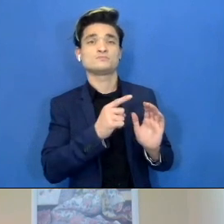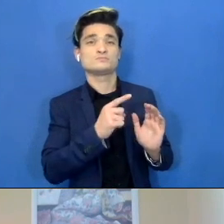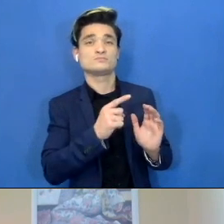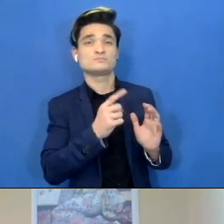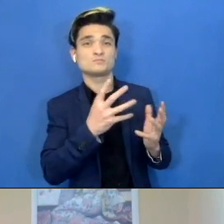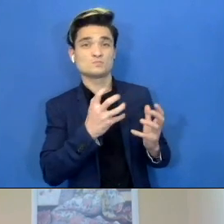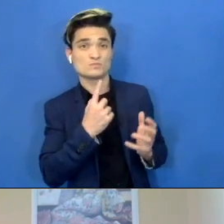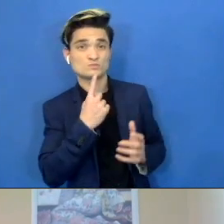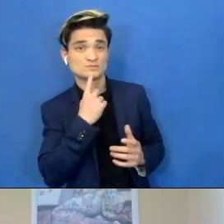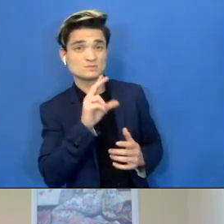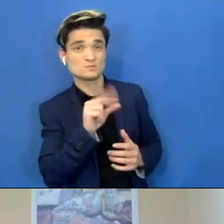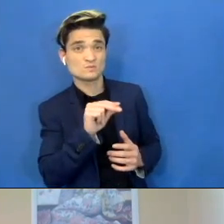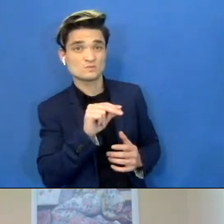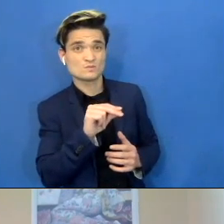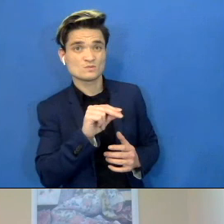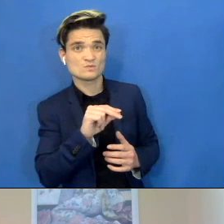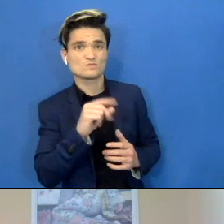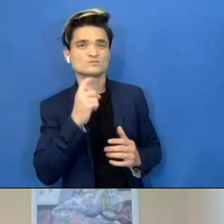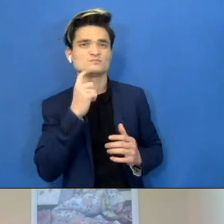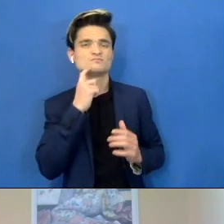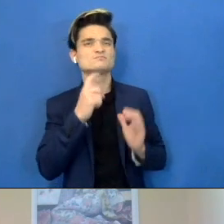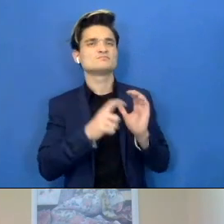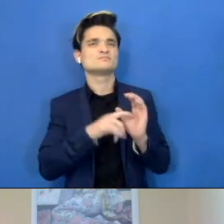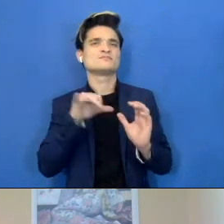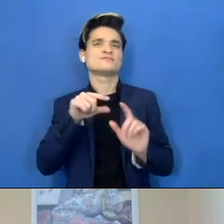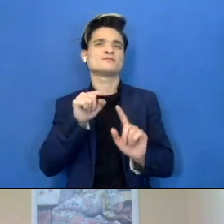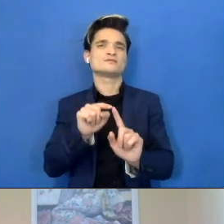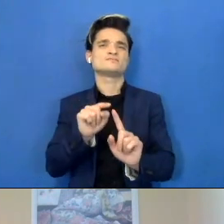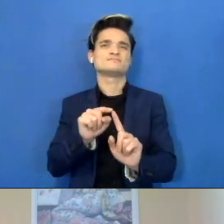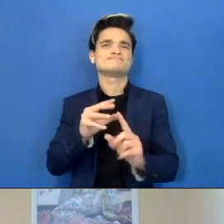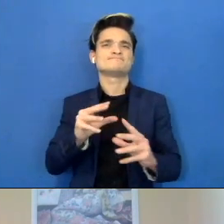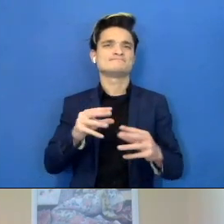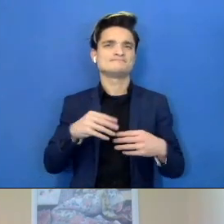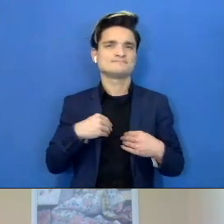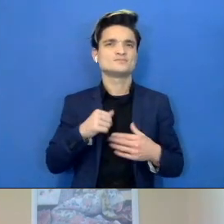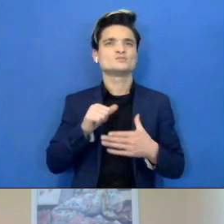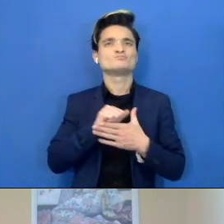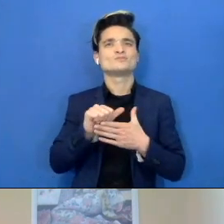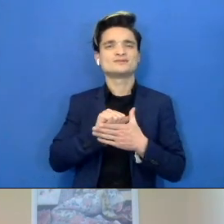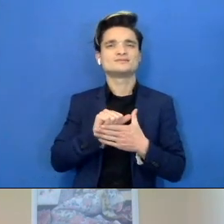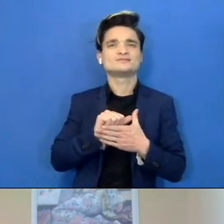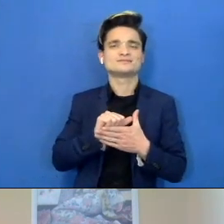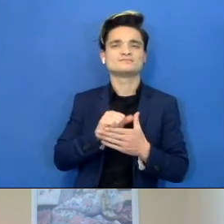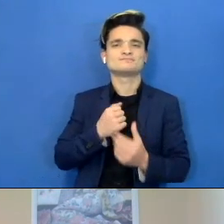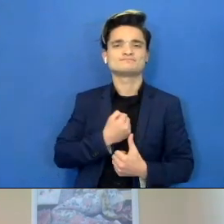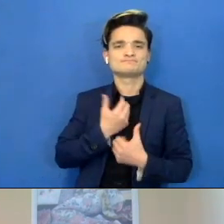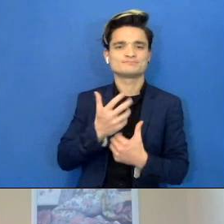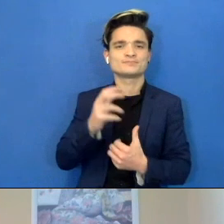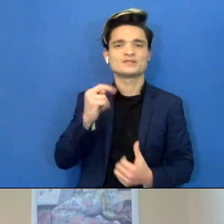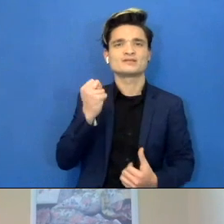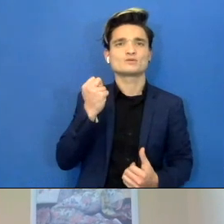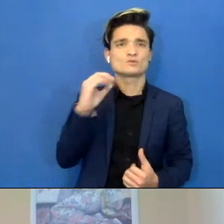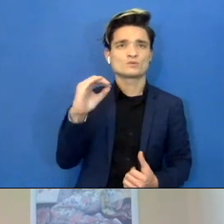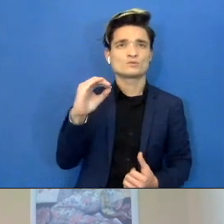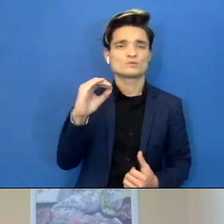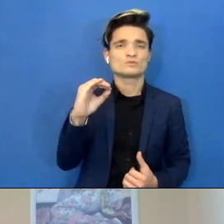possible exercises we can do to practice saying no. The rule of thumb I teach: the costume owns the character, the body to the actor.